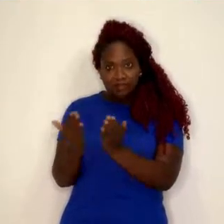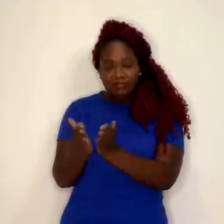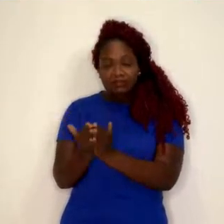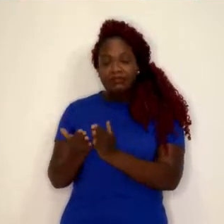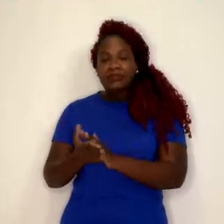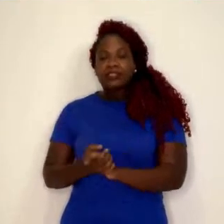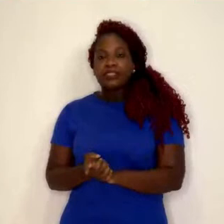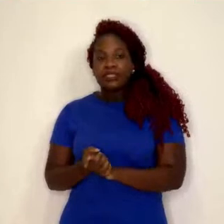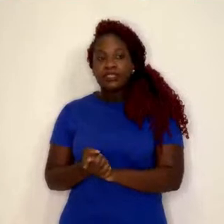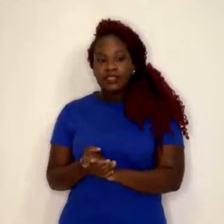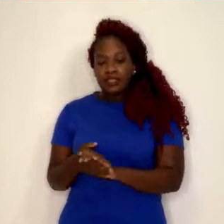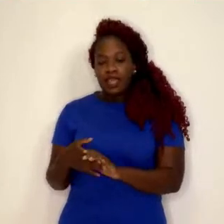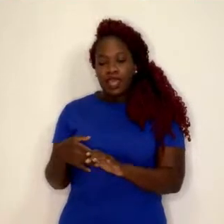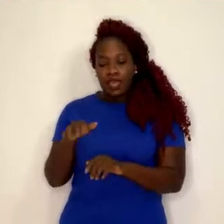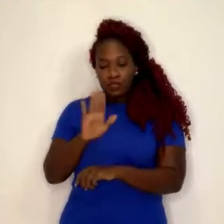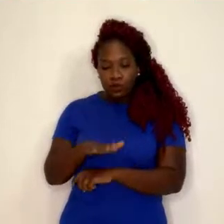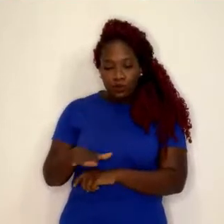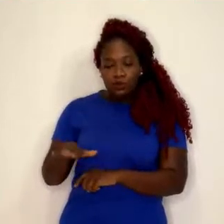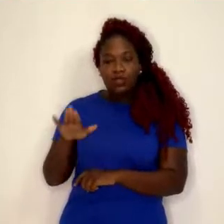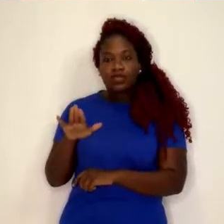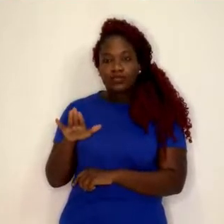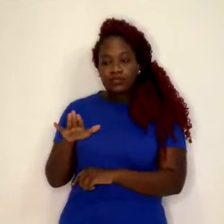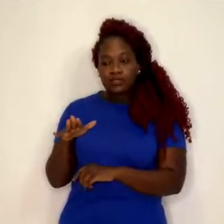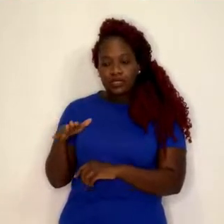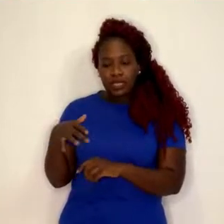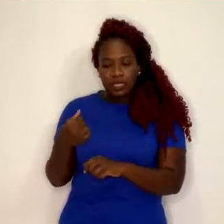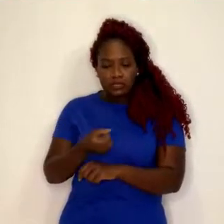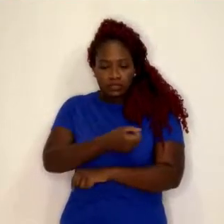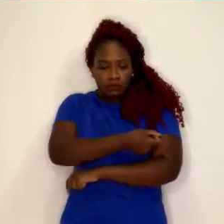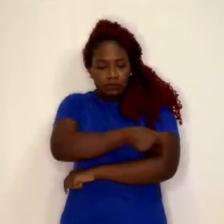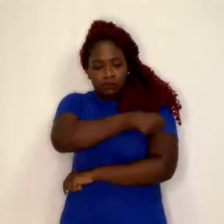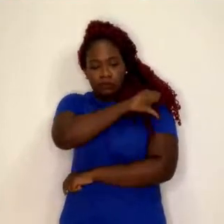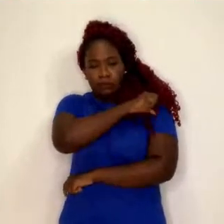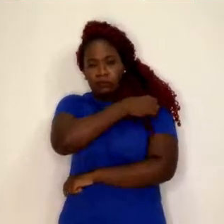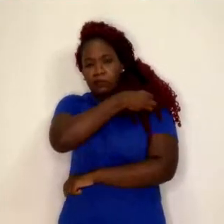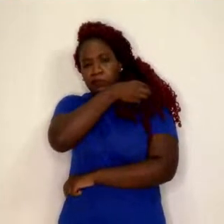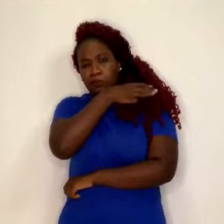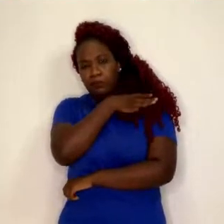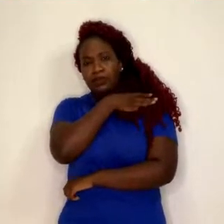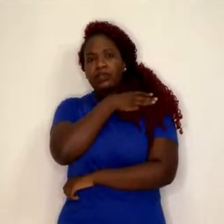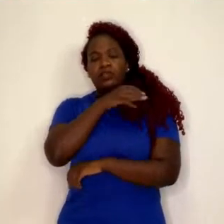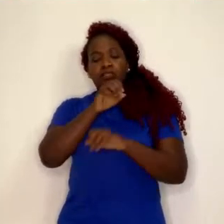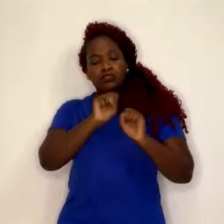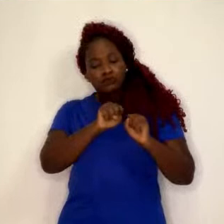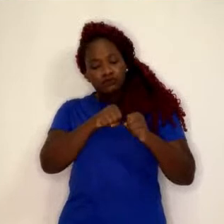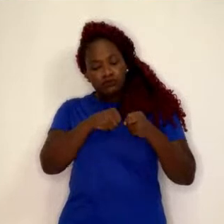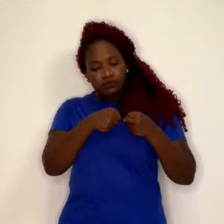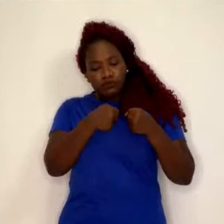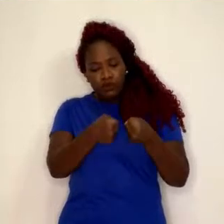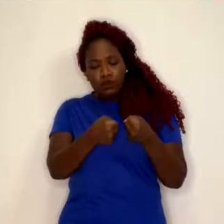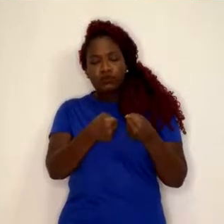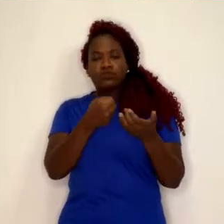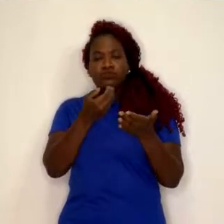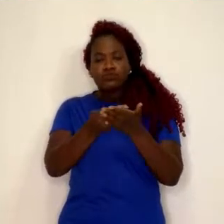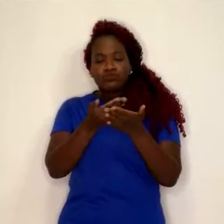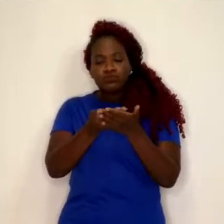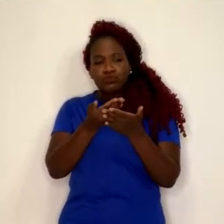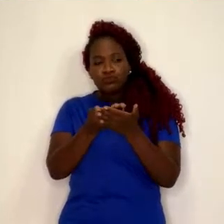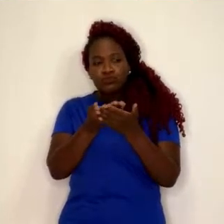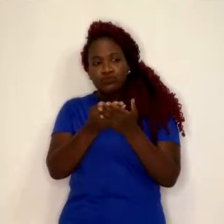working class young person who spends his whole basic education making